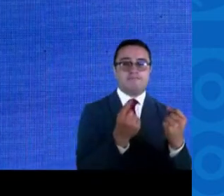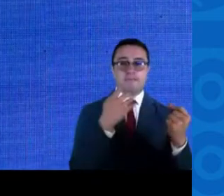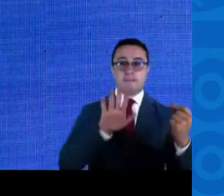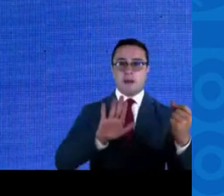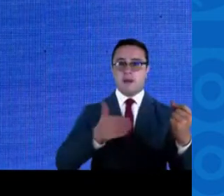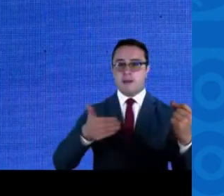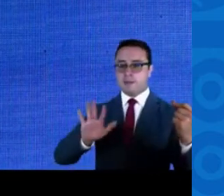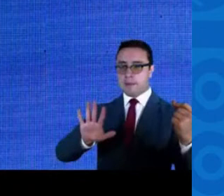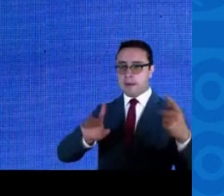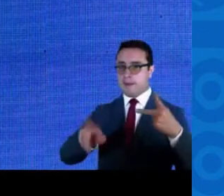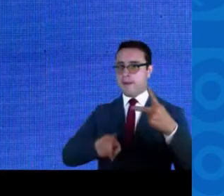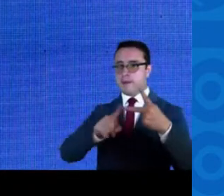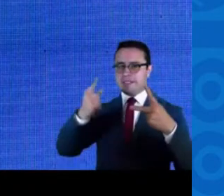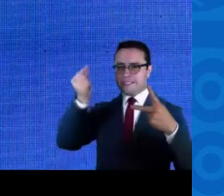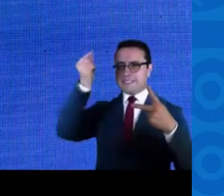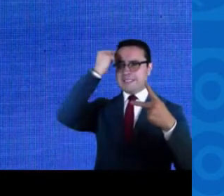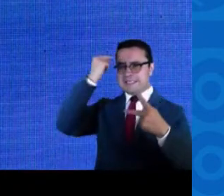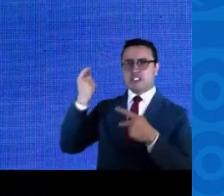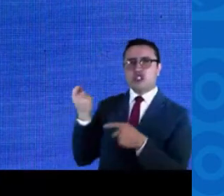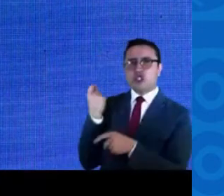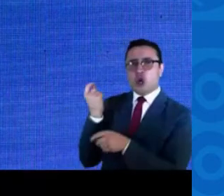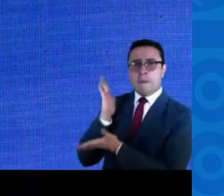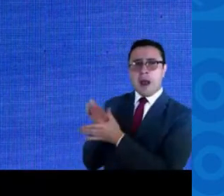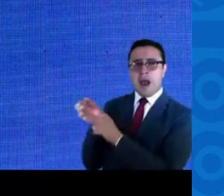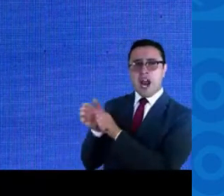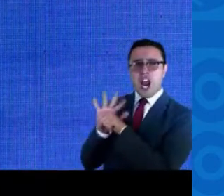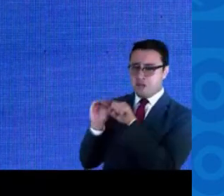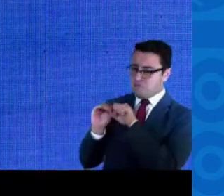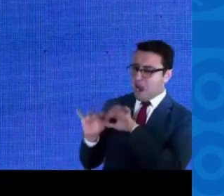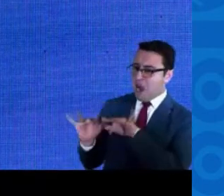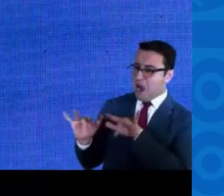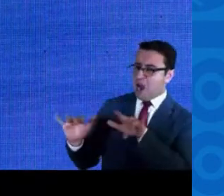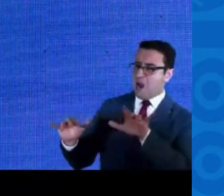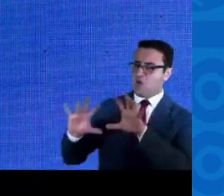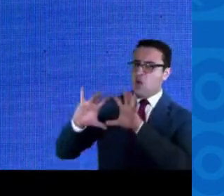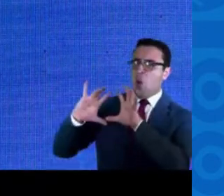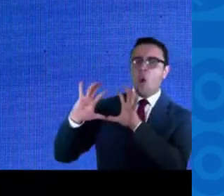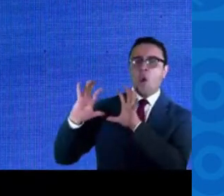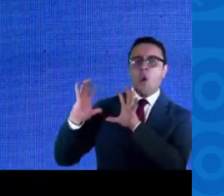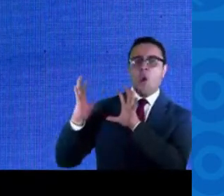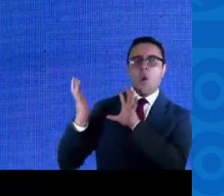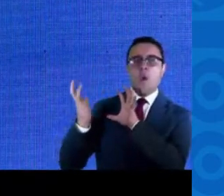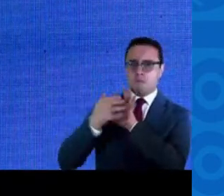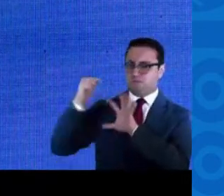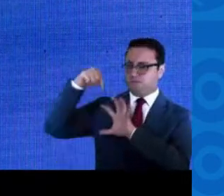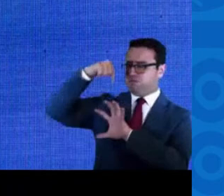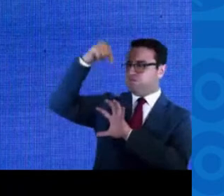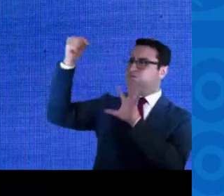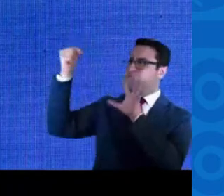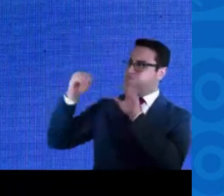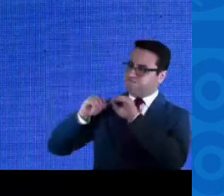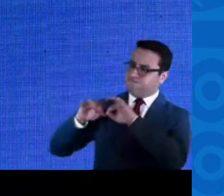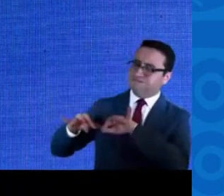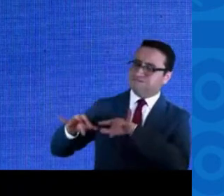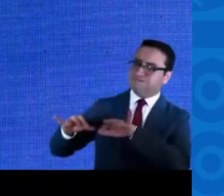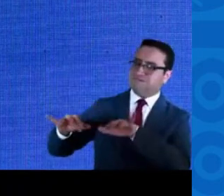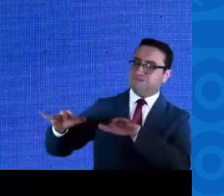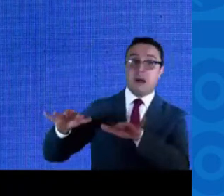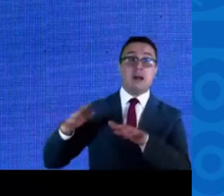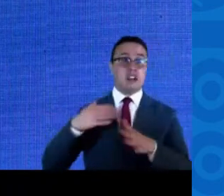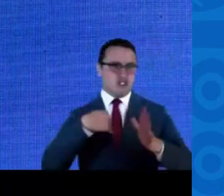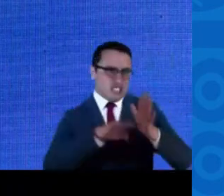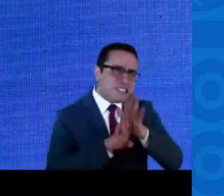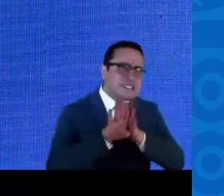to do so taking into consideration the fact that we have suffered a pandemic that not only has limited the